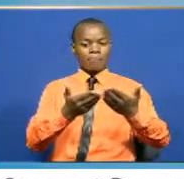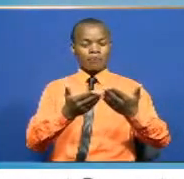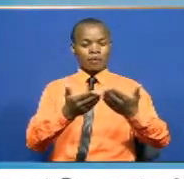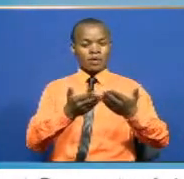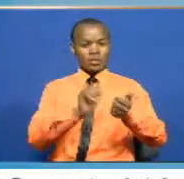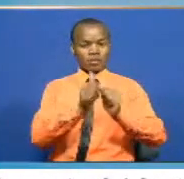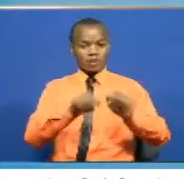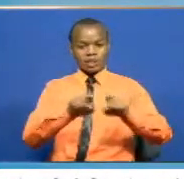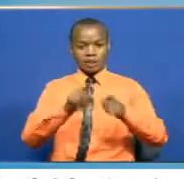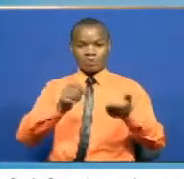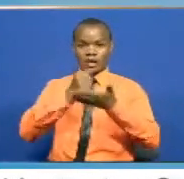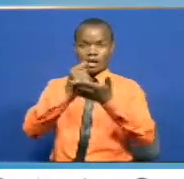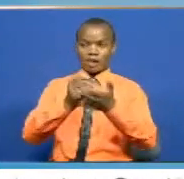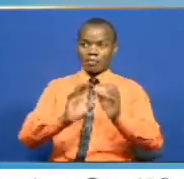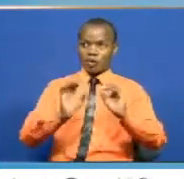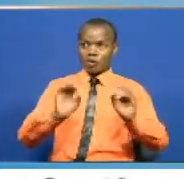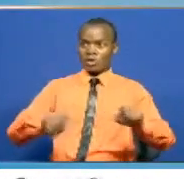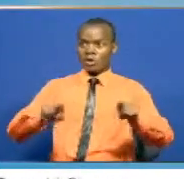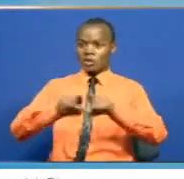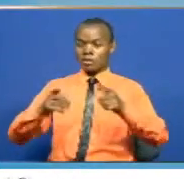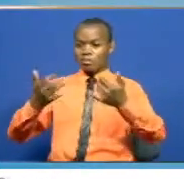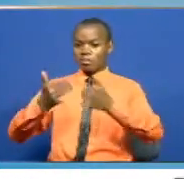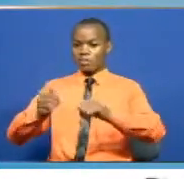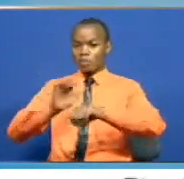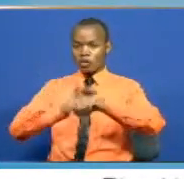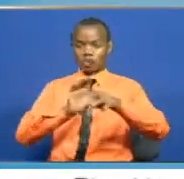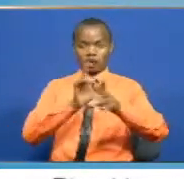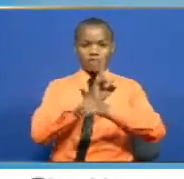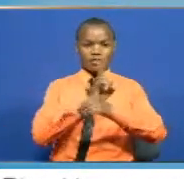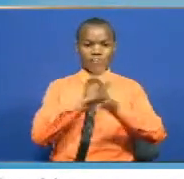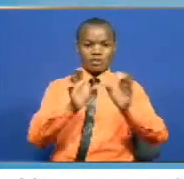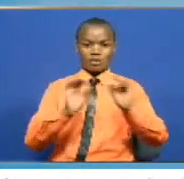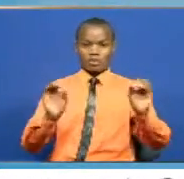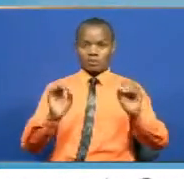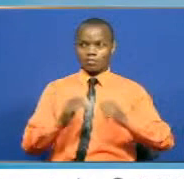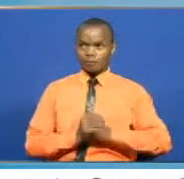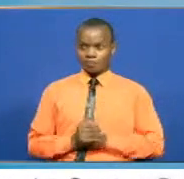in help position. Here you're not playing a great defense. So with that,